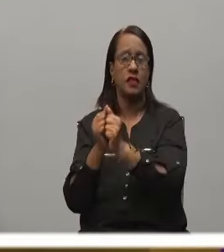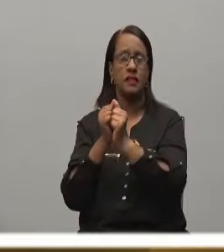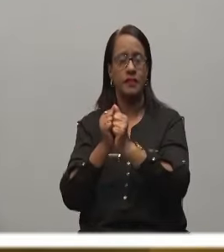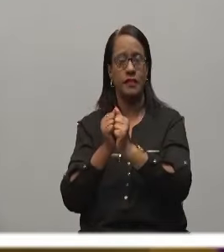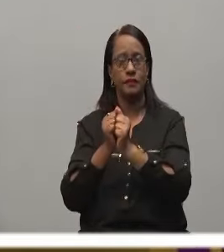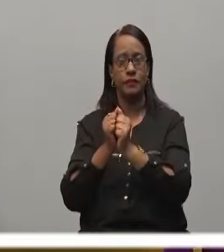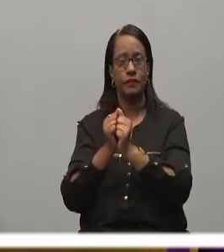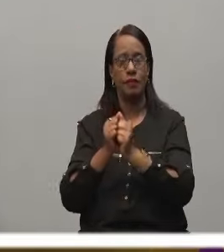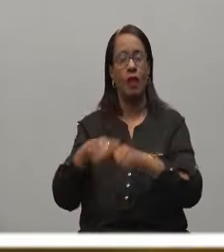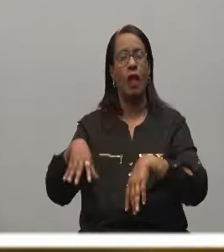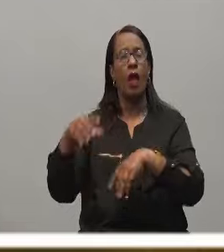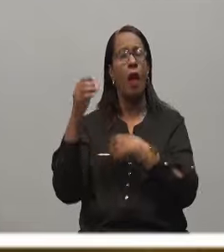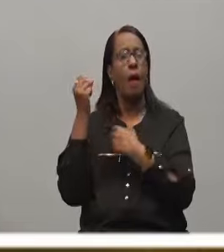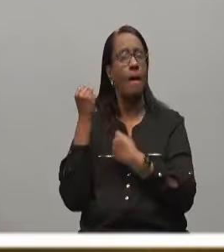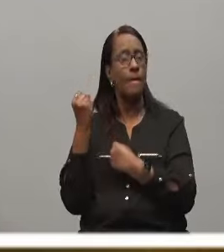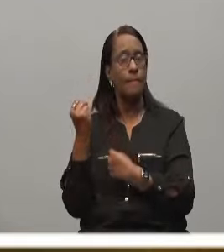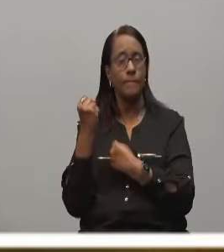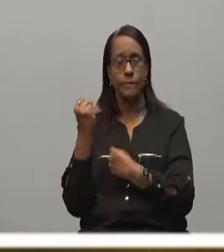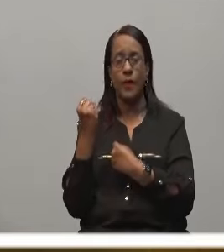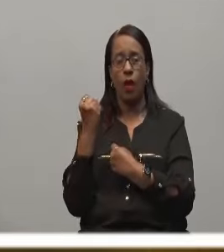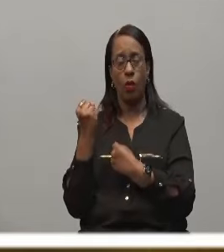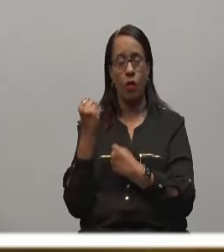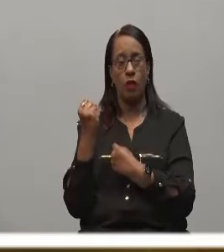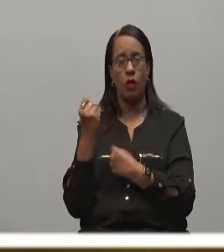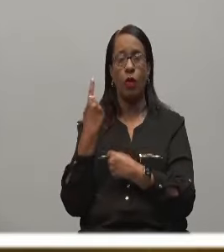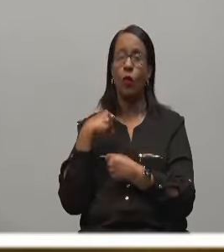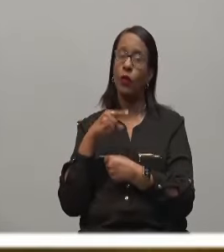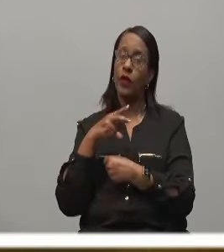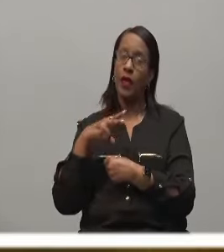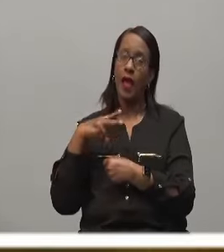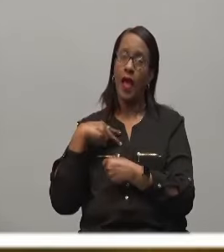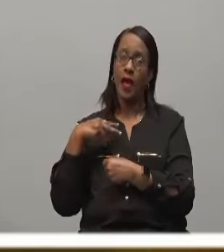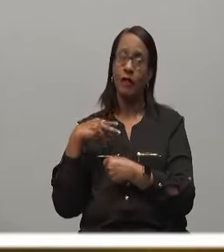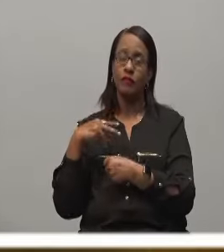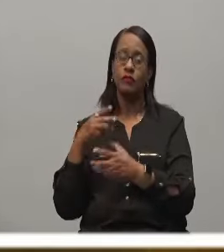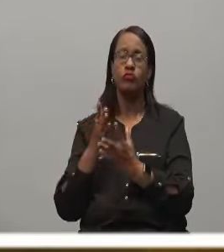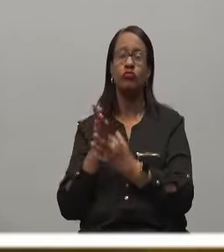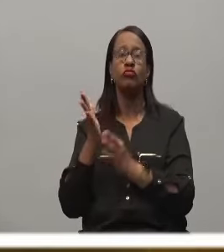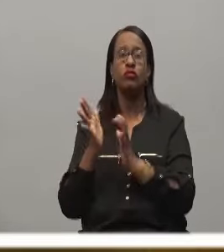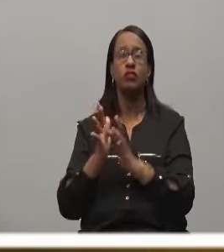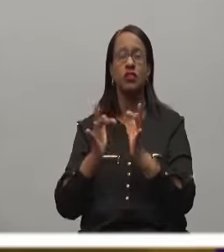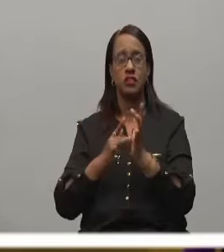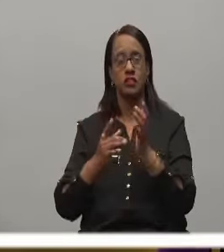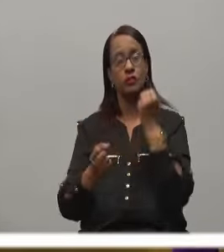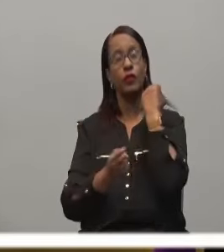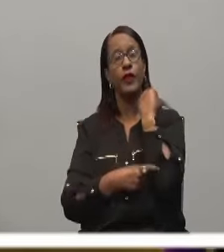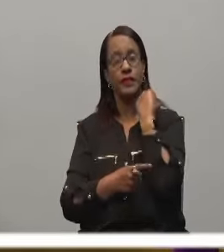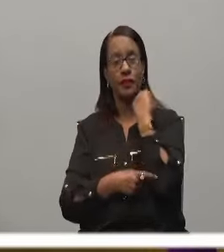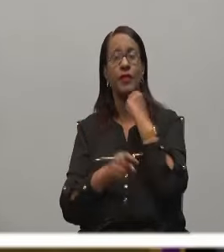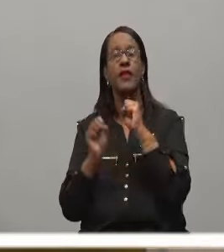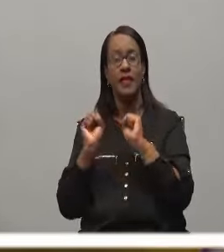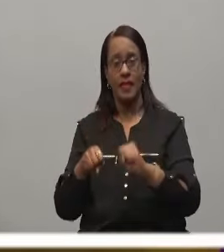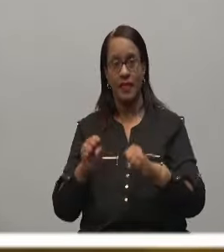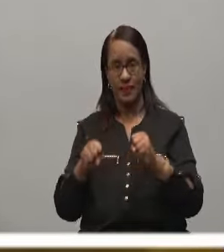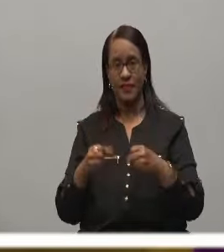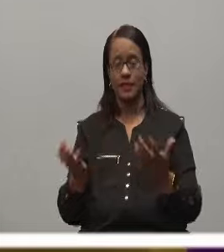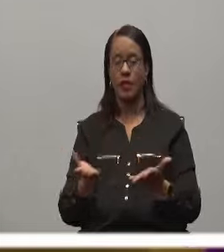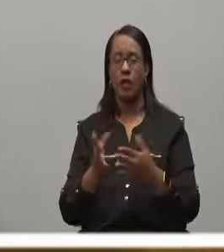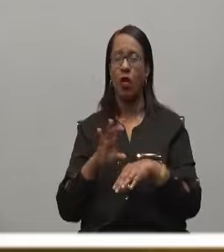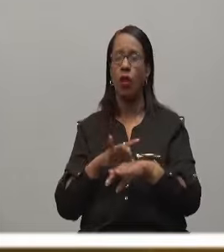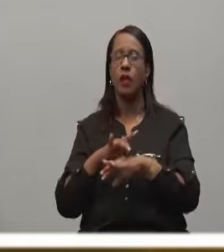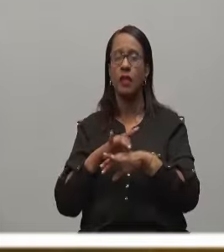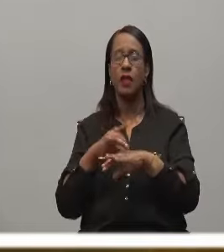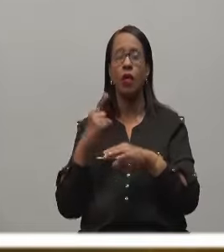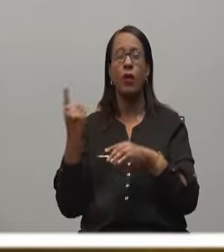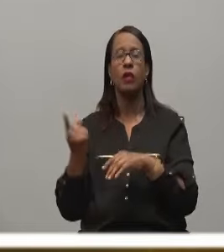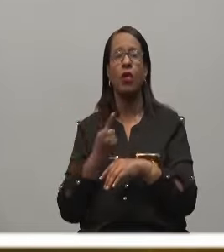the power that we need to live as Christians. We are being tempted, yes, here on earth, but we